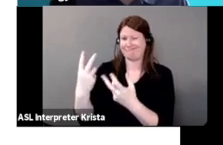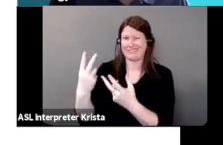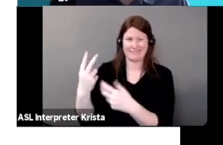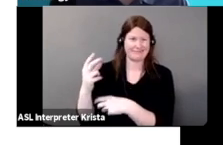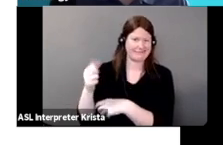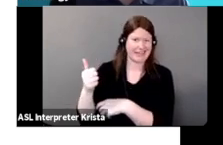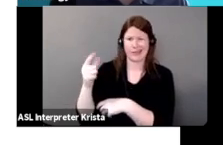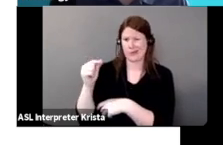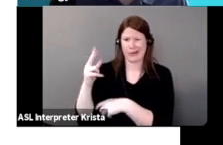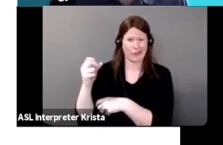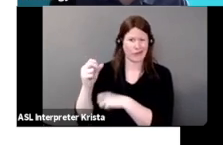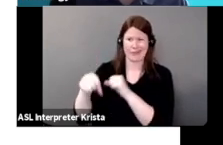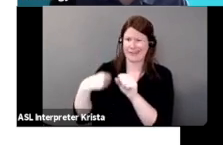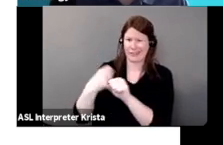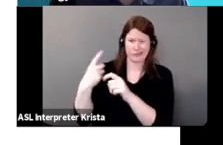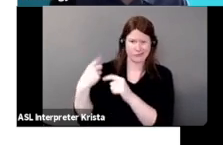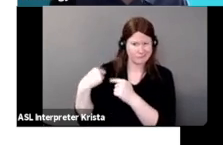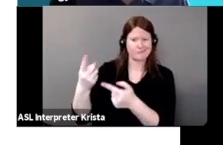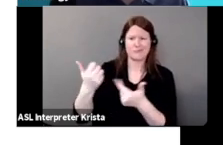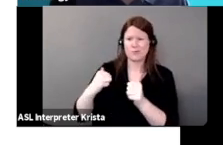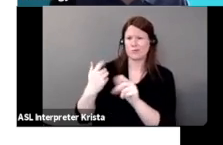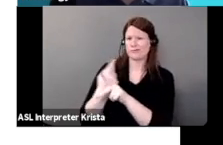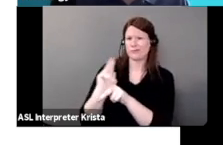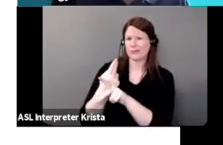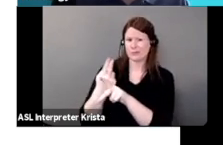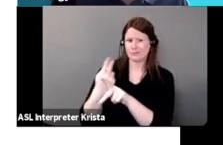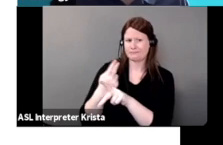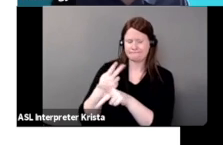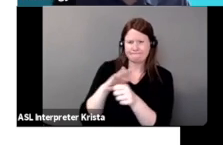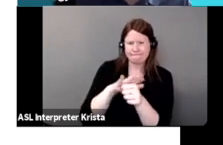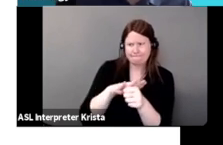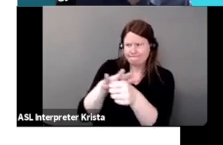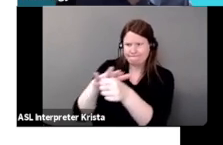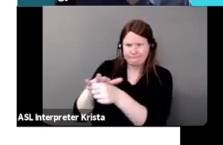to sort out their territorial issues around patent rights.